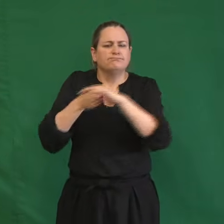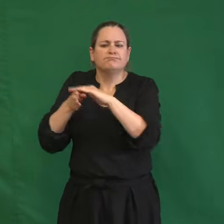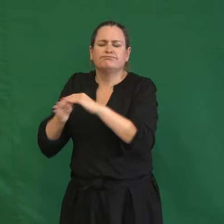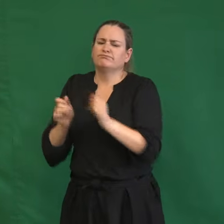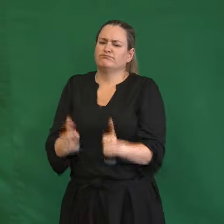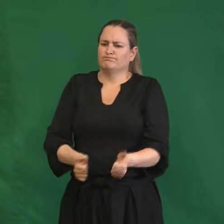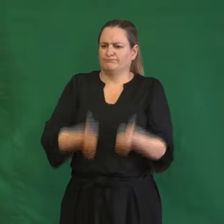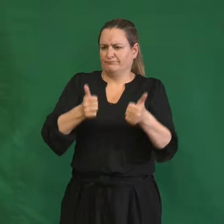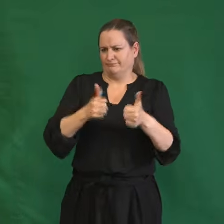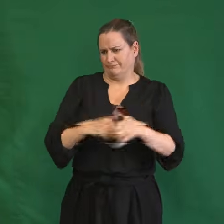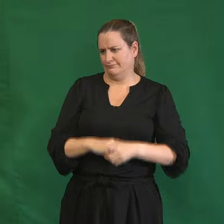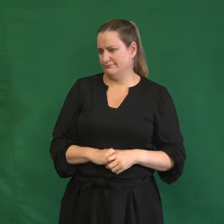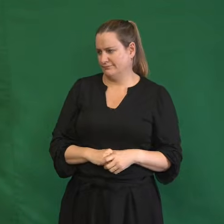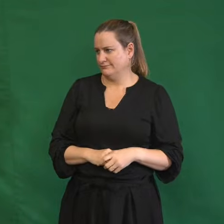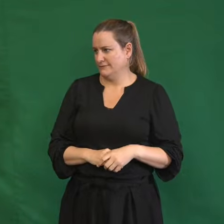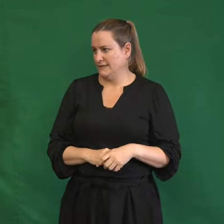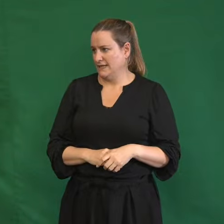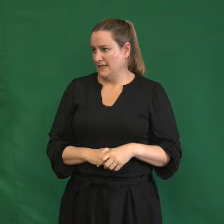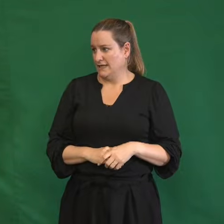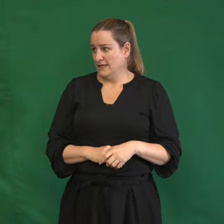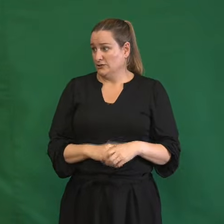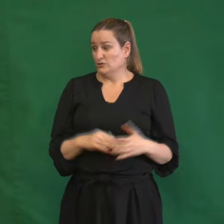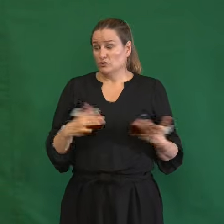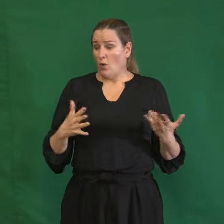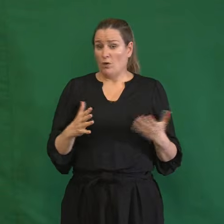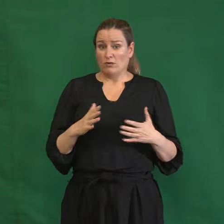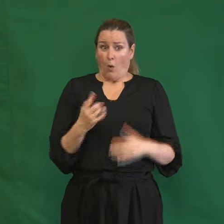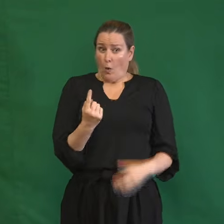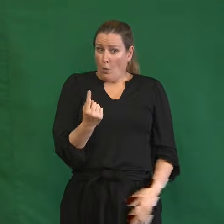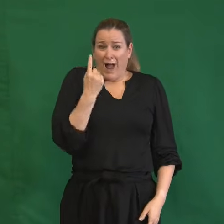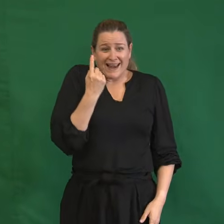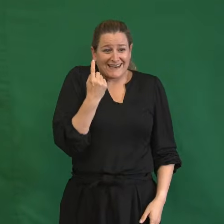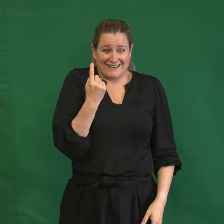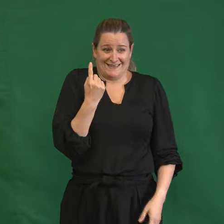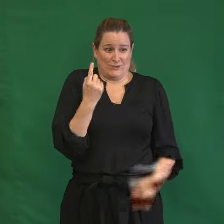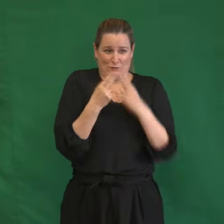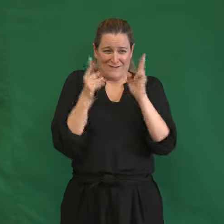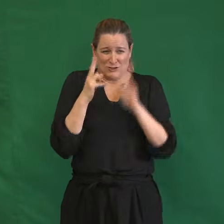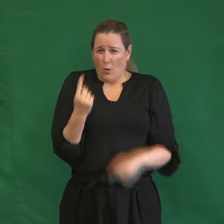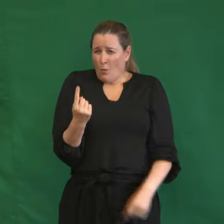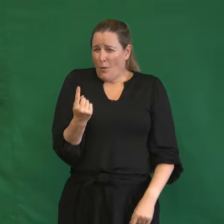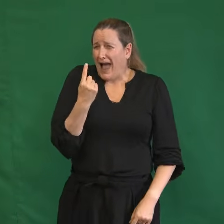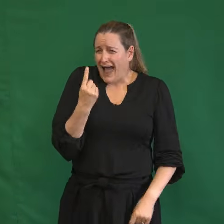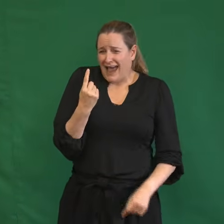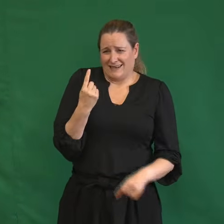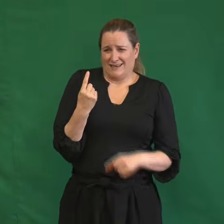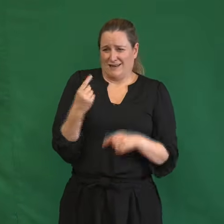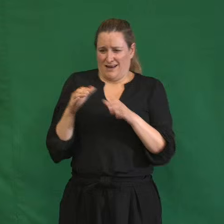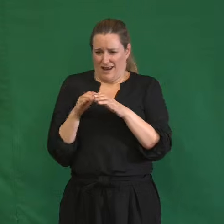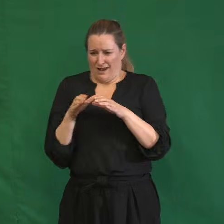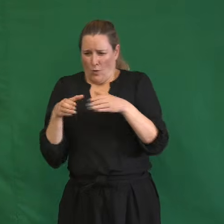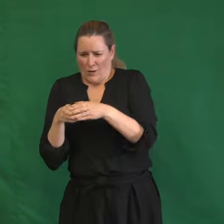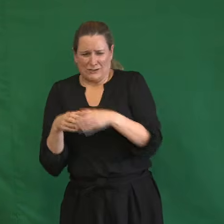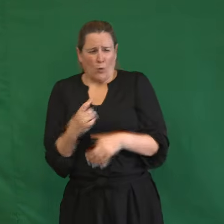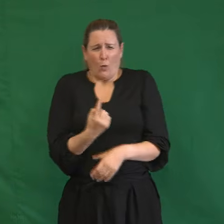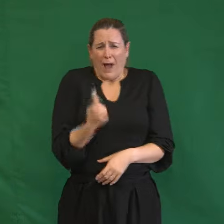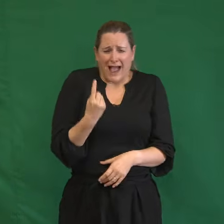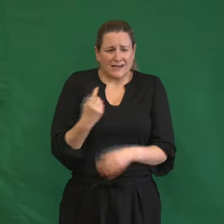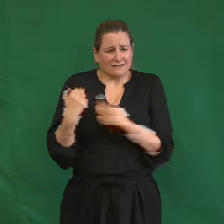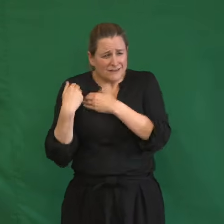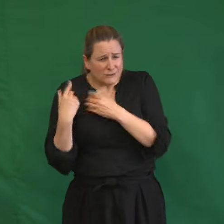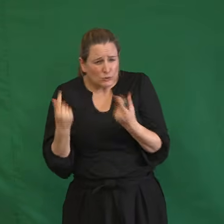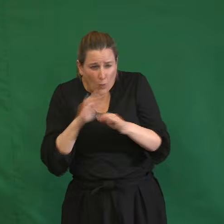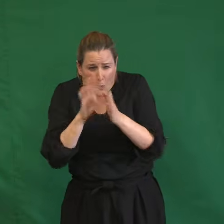really no single institution can do that alone. We need to undergird